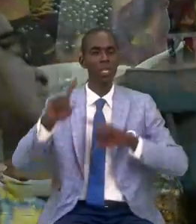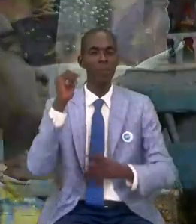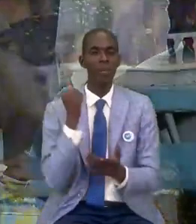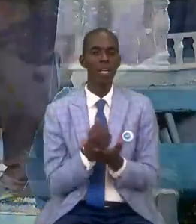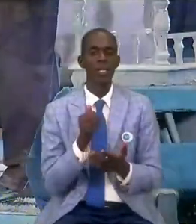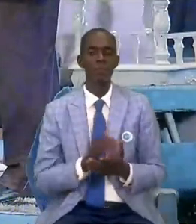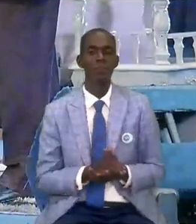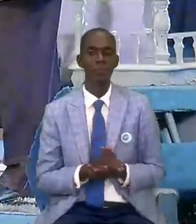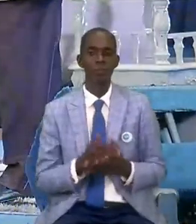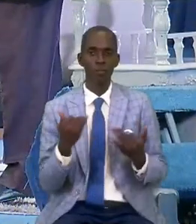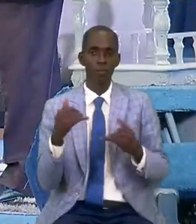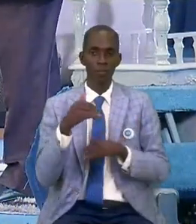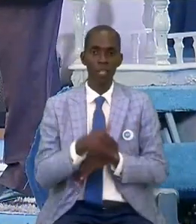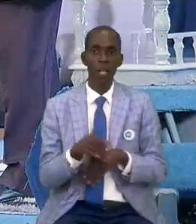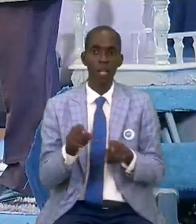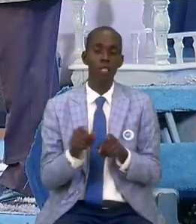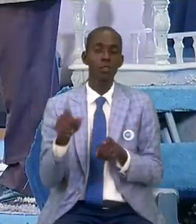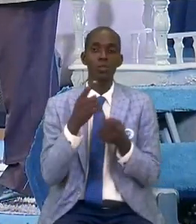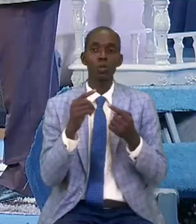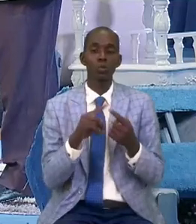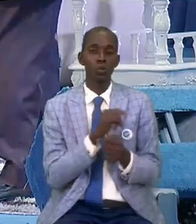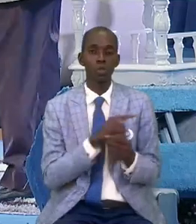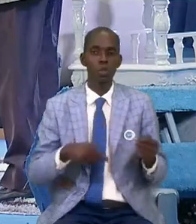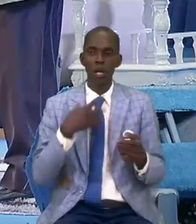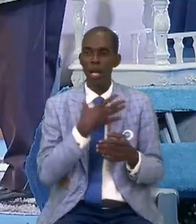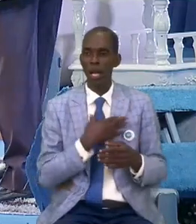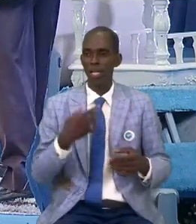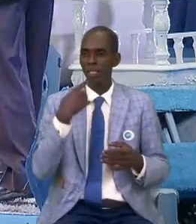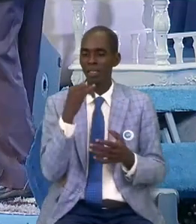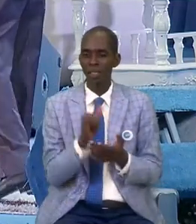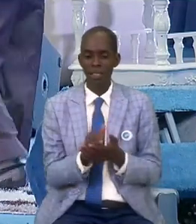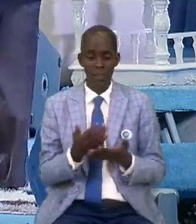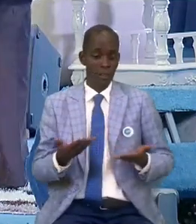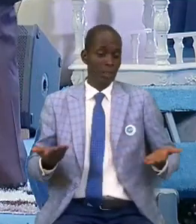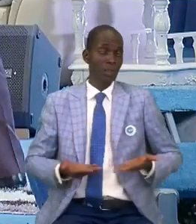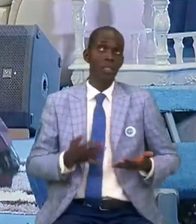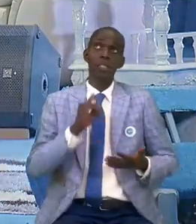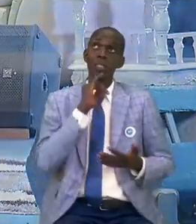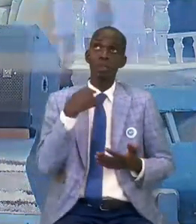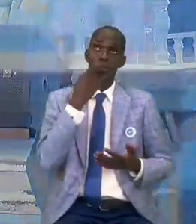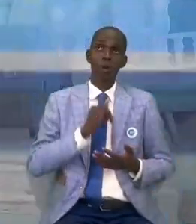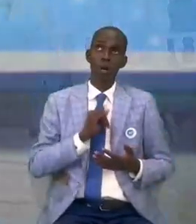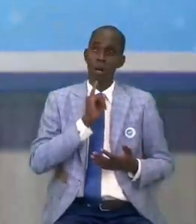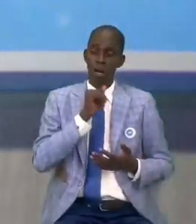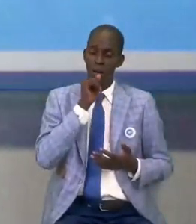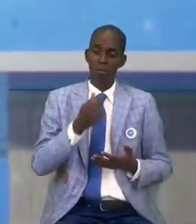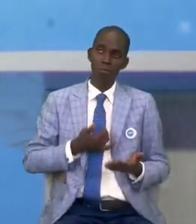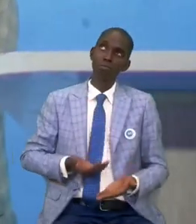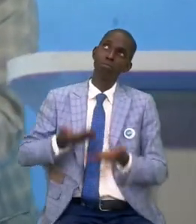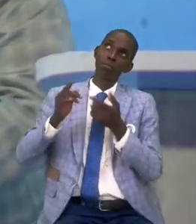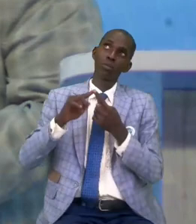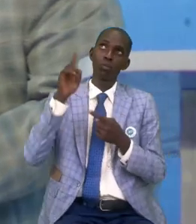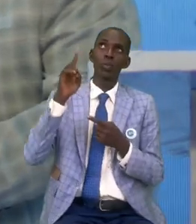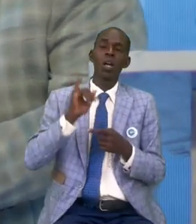here is who I am. I understand now. I understand all the bad things that have been happening. All